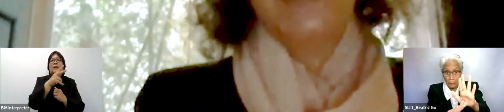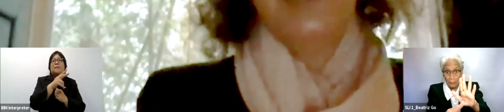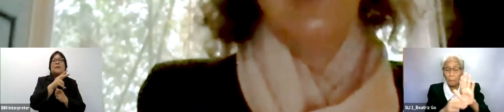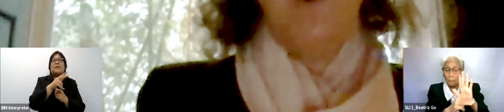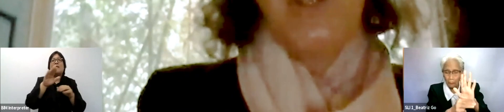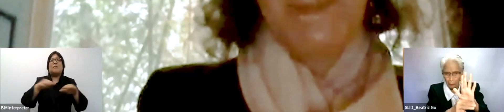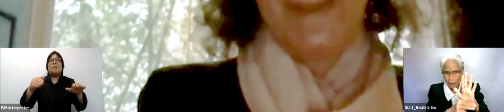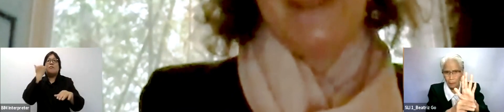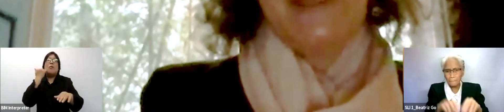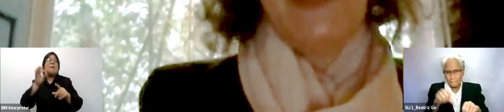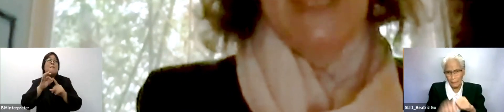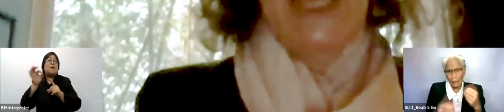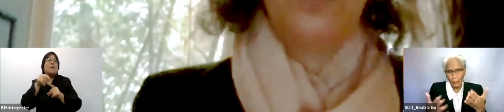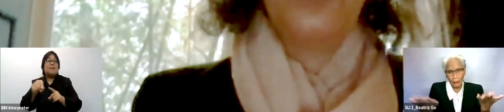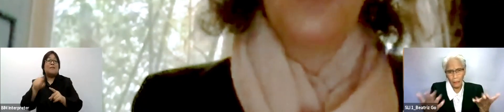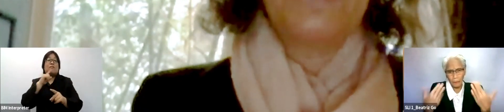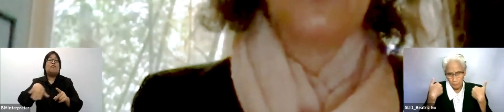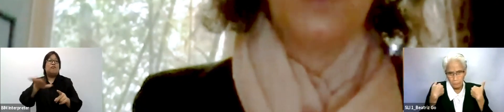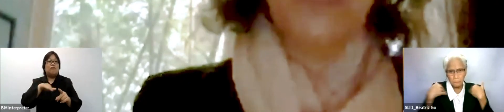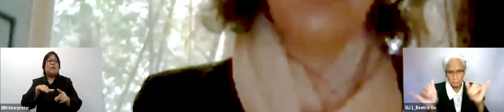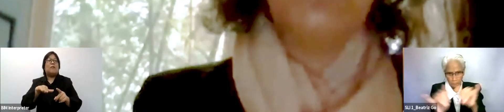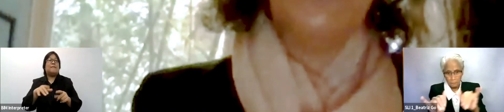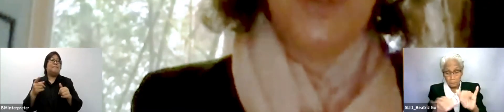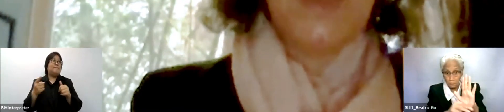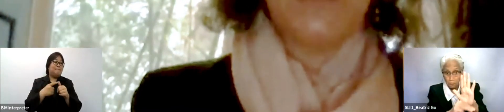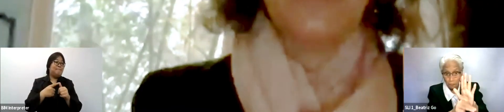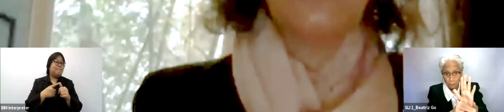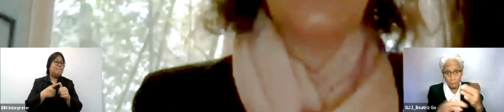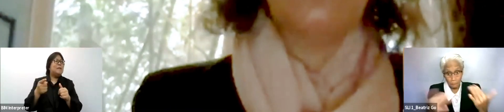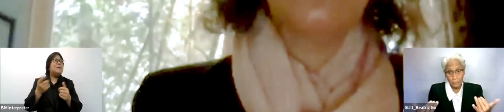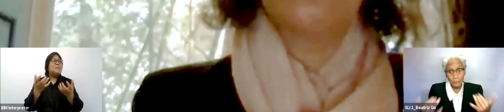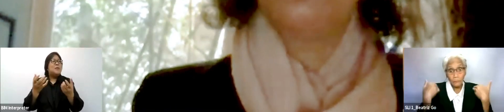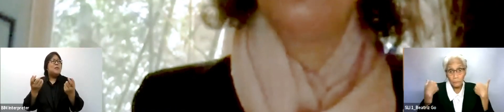also have seen a large capacity building program. So we are proud to say